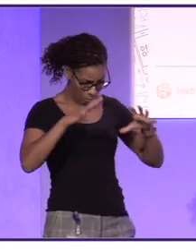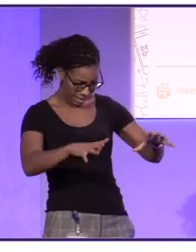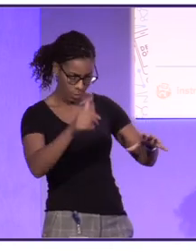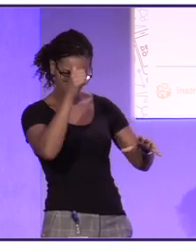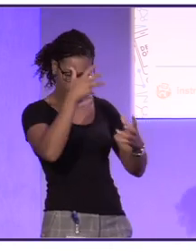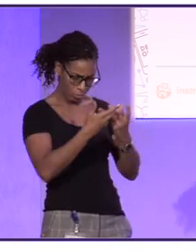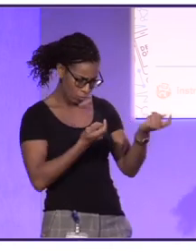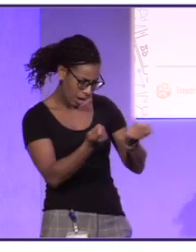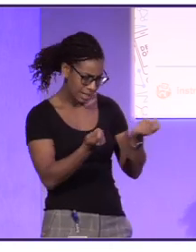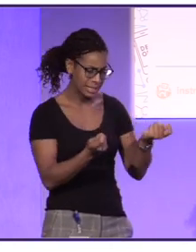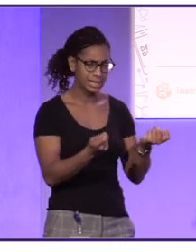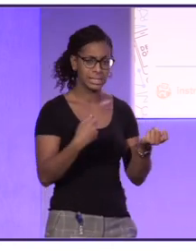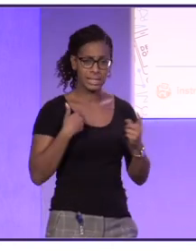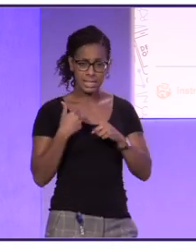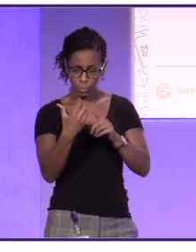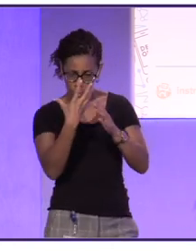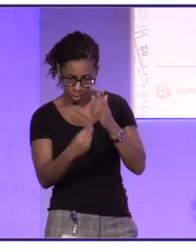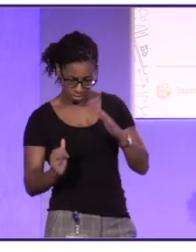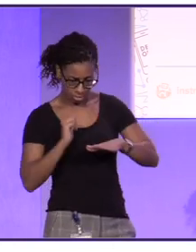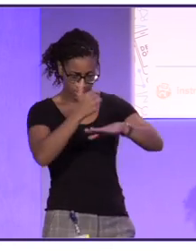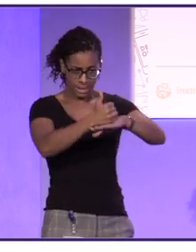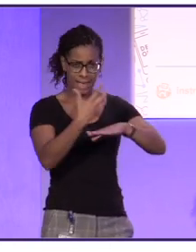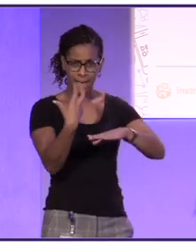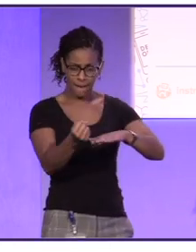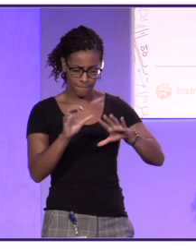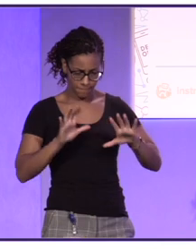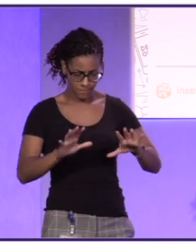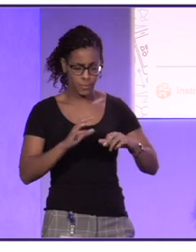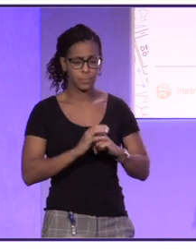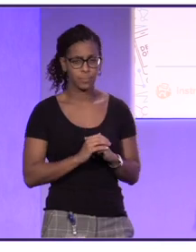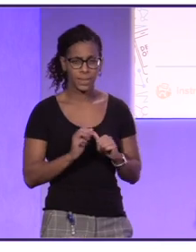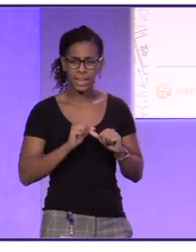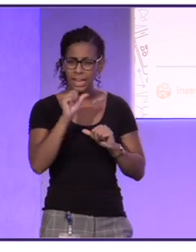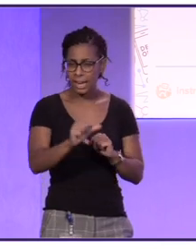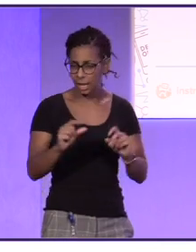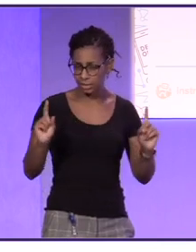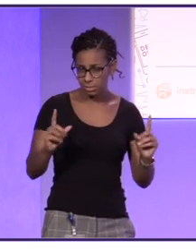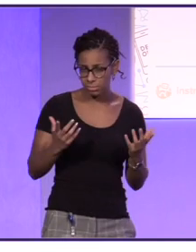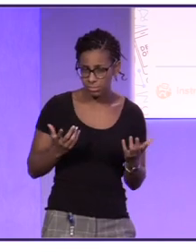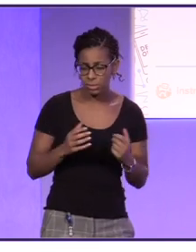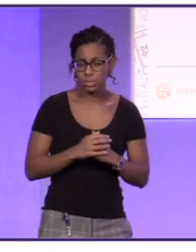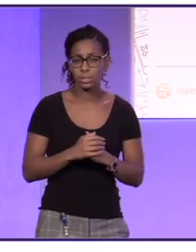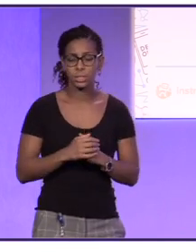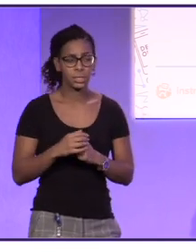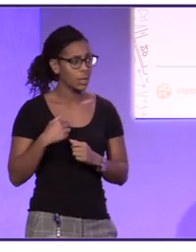place. What next? So let's think about the things that we can avoid.